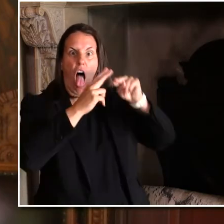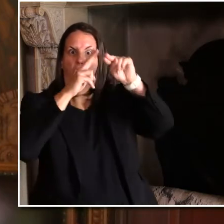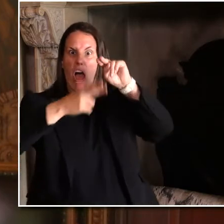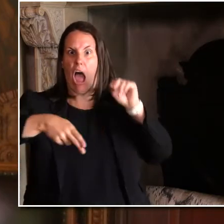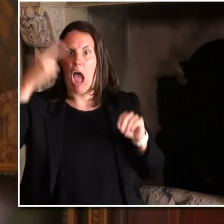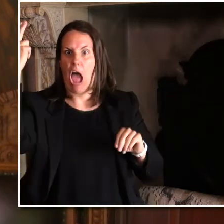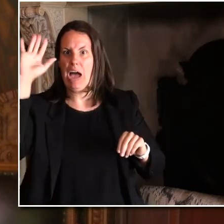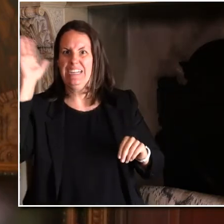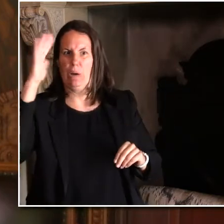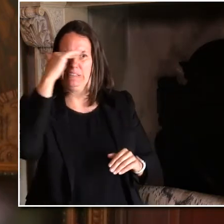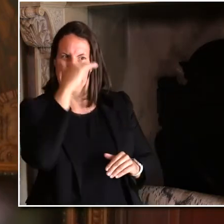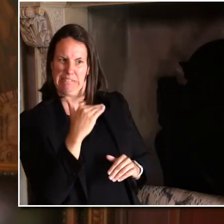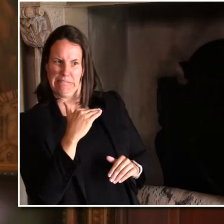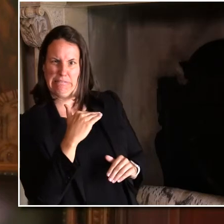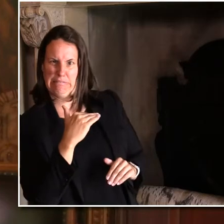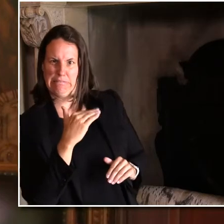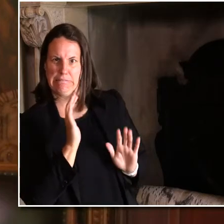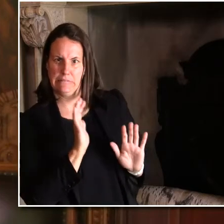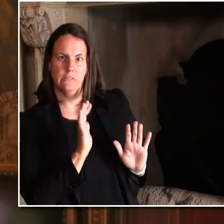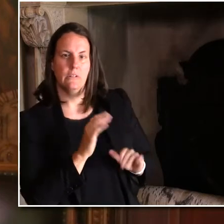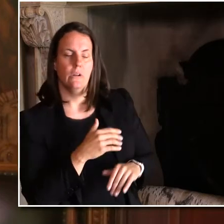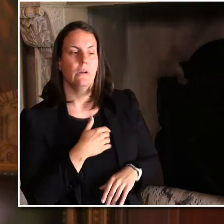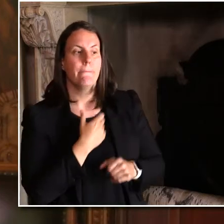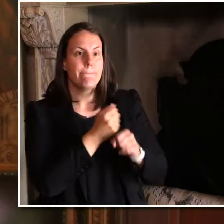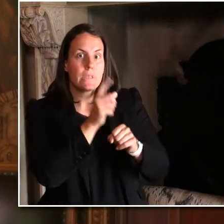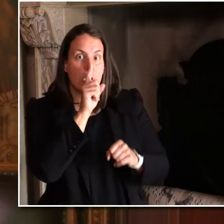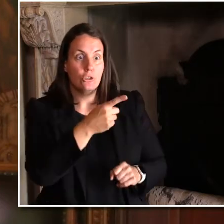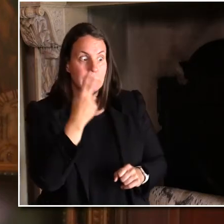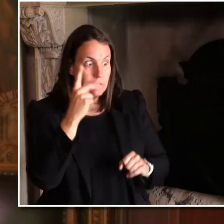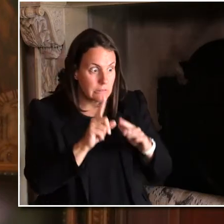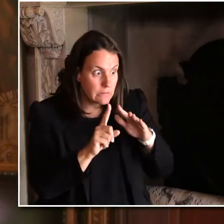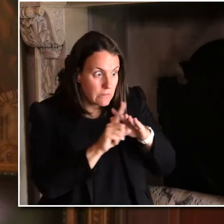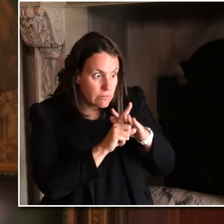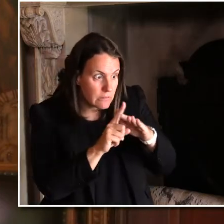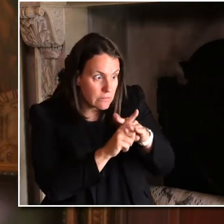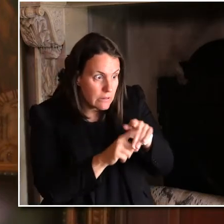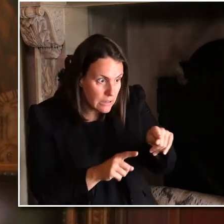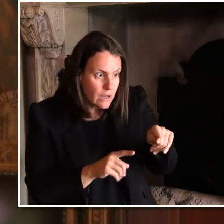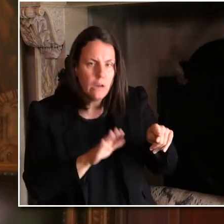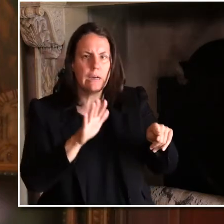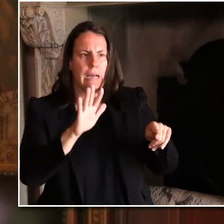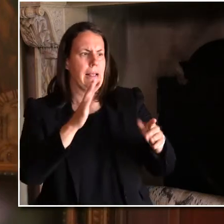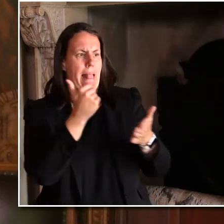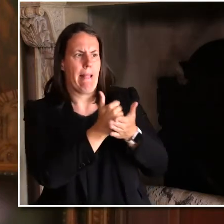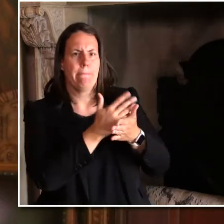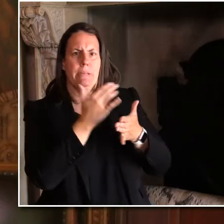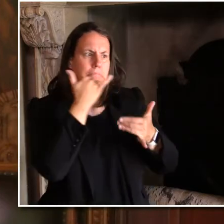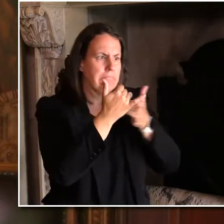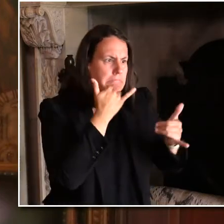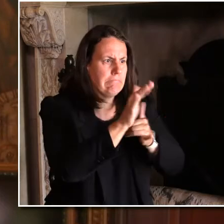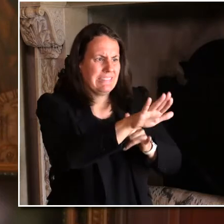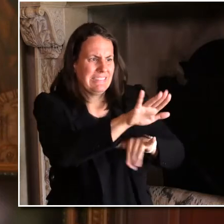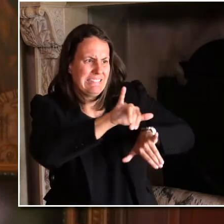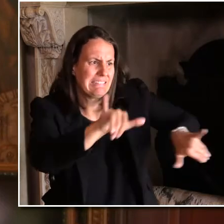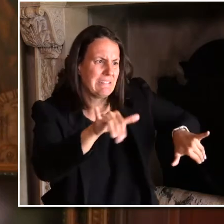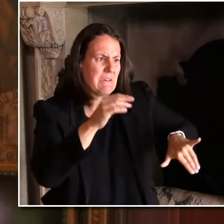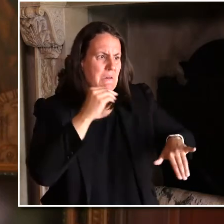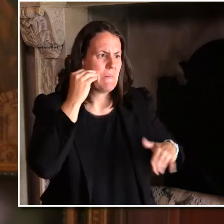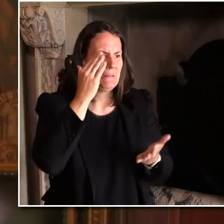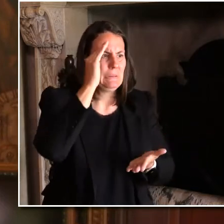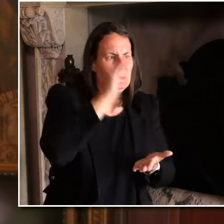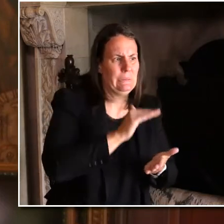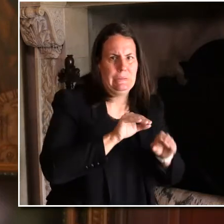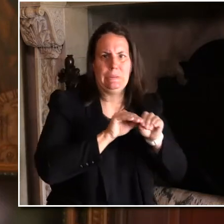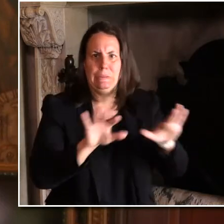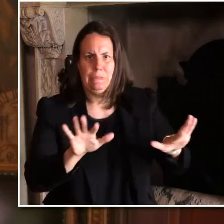relatively low. So the lower the better. 0 would be ideal. I guess from my perspective, that goal is